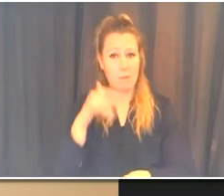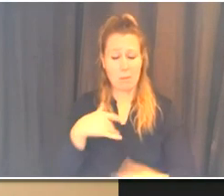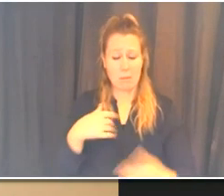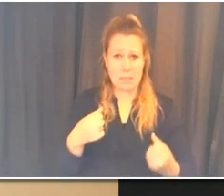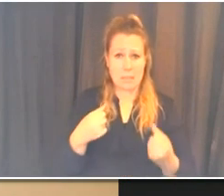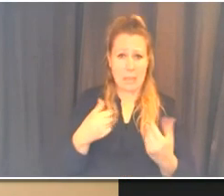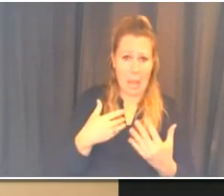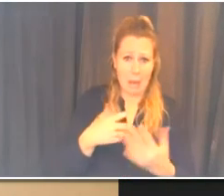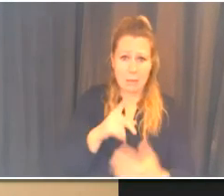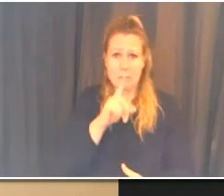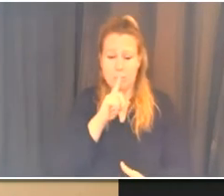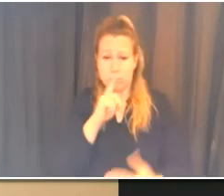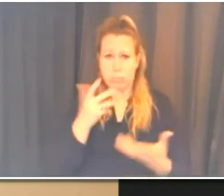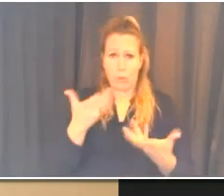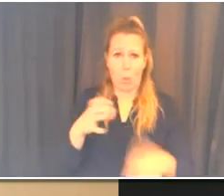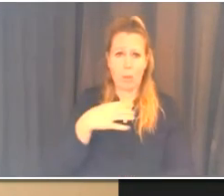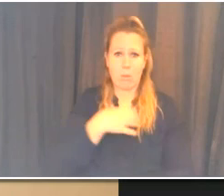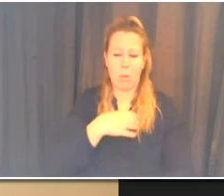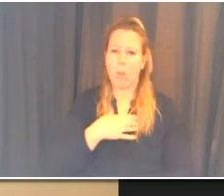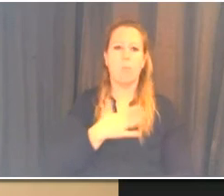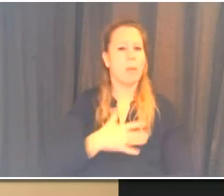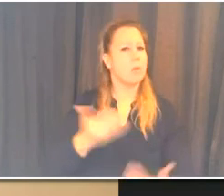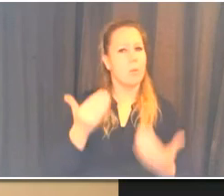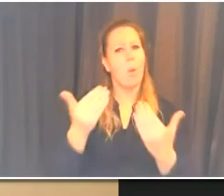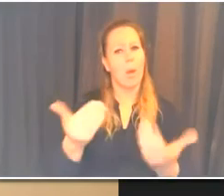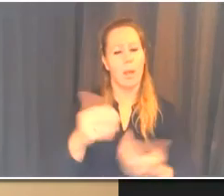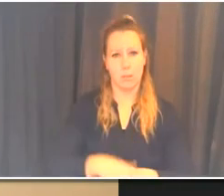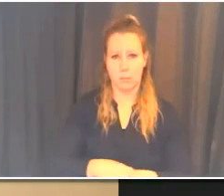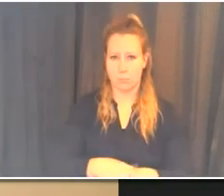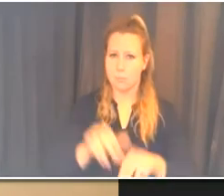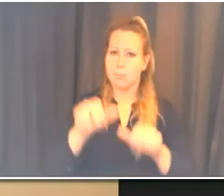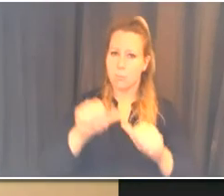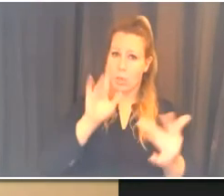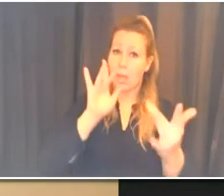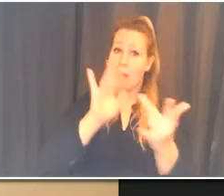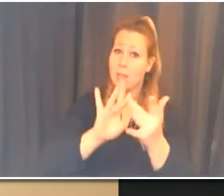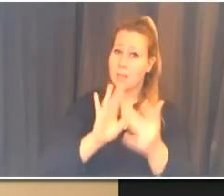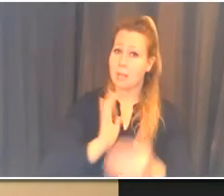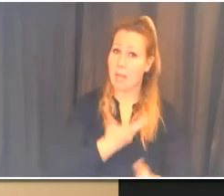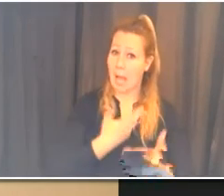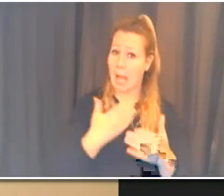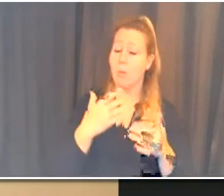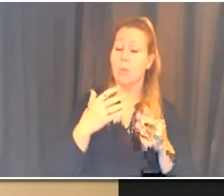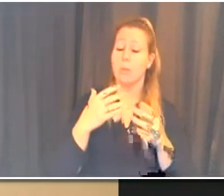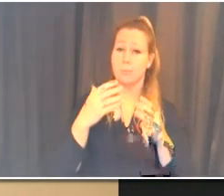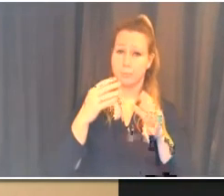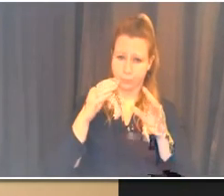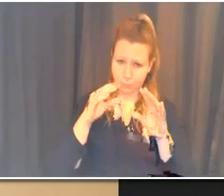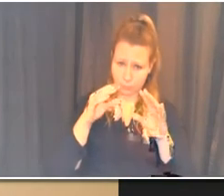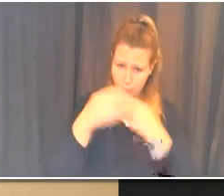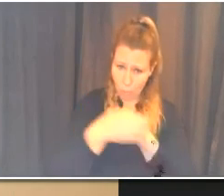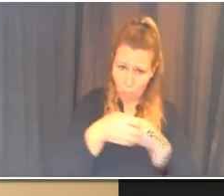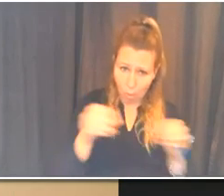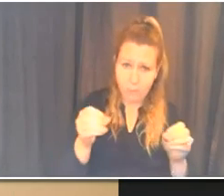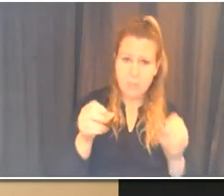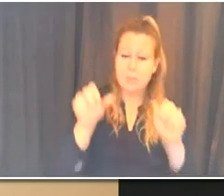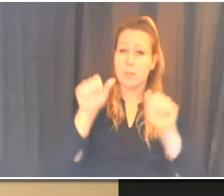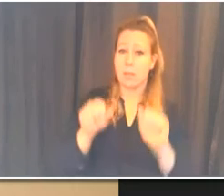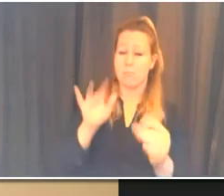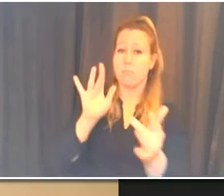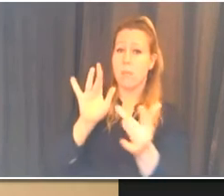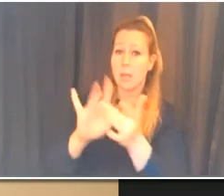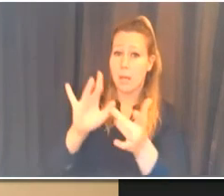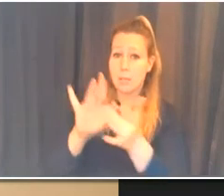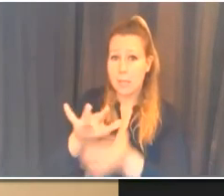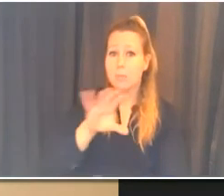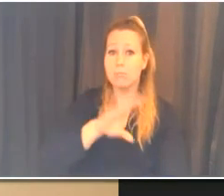so don't be afraid um we are here for you you have people who have your back 1,000%